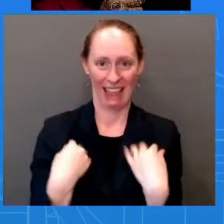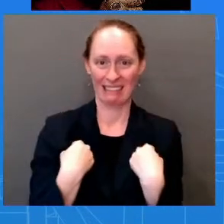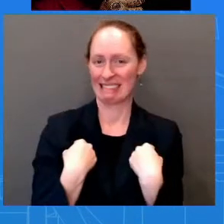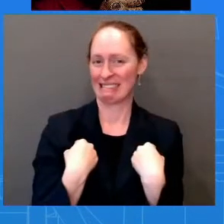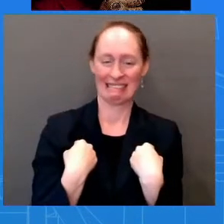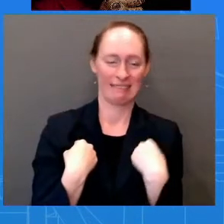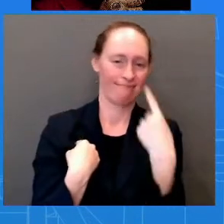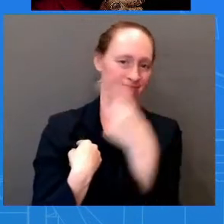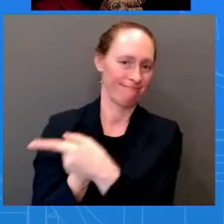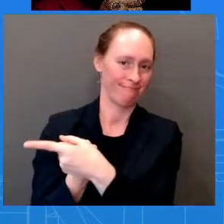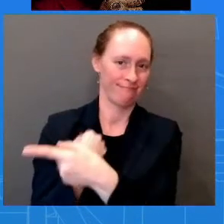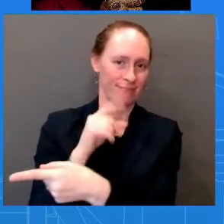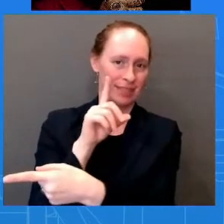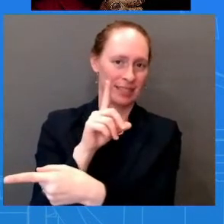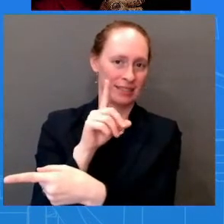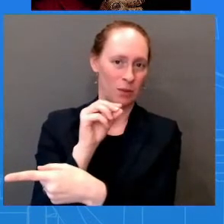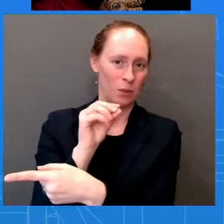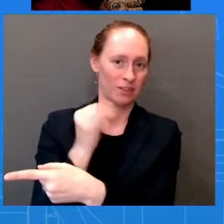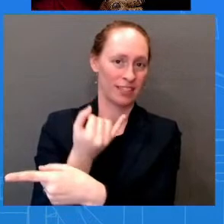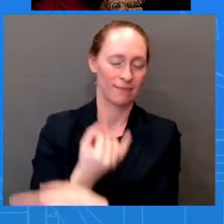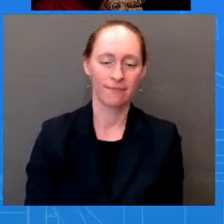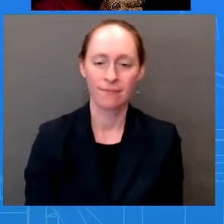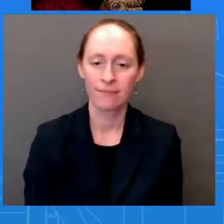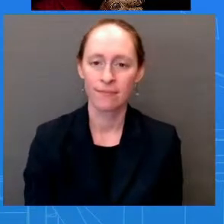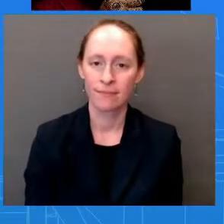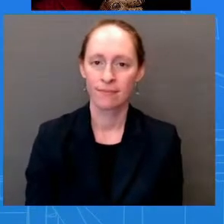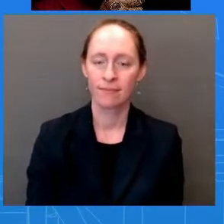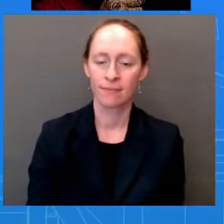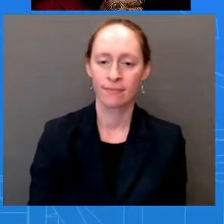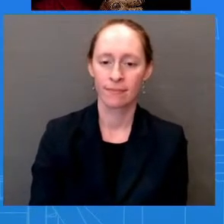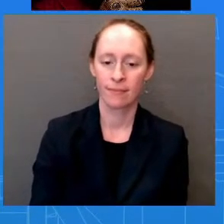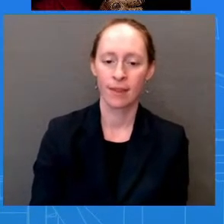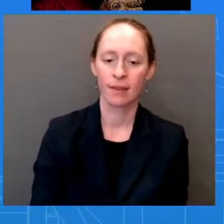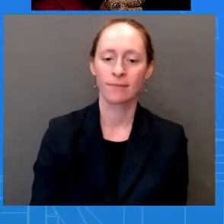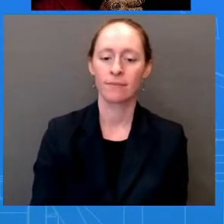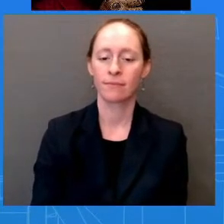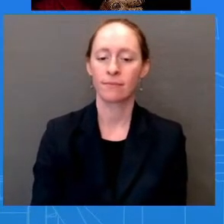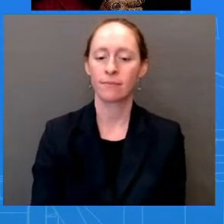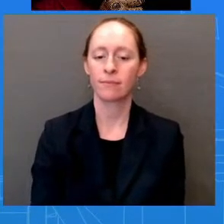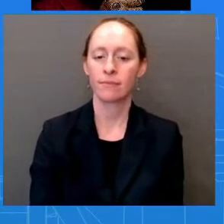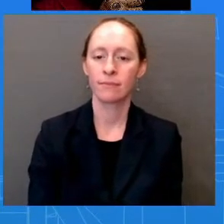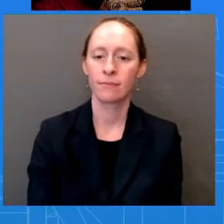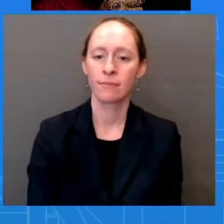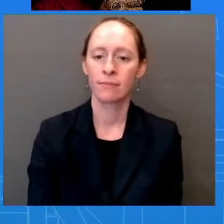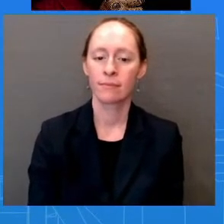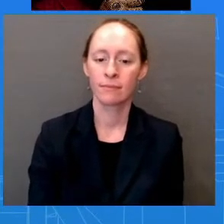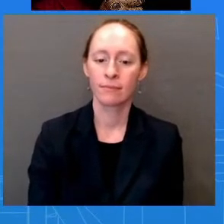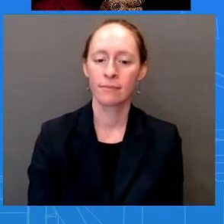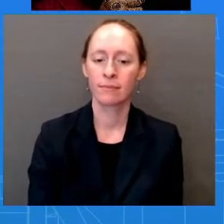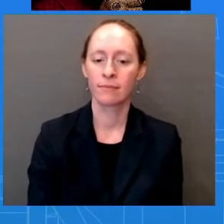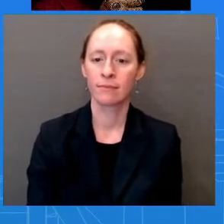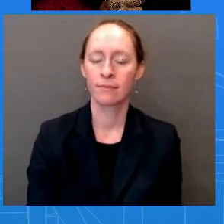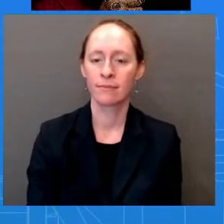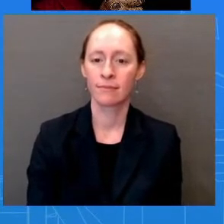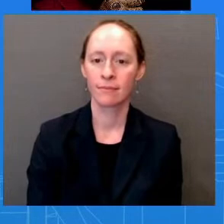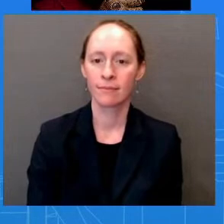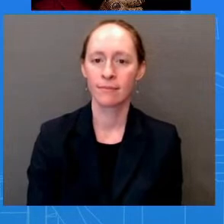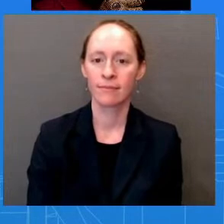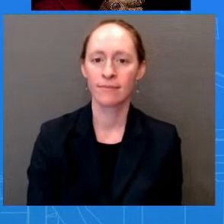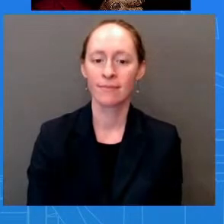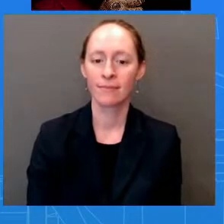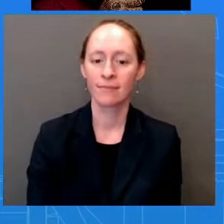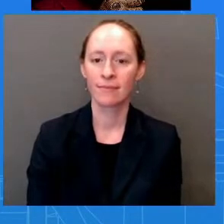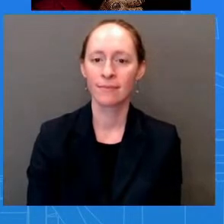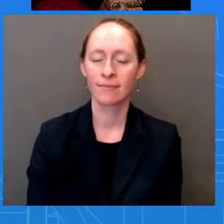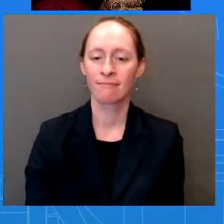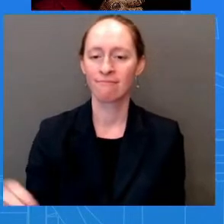I'm saying. This is for the Department of Justice to decide. A follow-up, Okay. Just a quick follow-up. All right. Question for you. Follow up on.